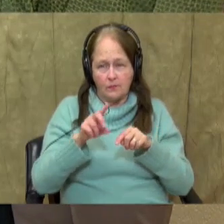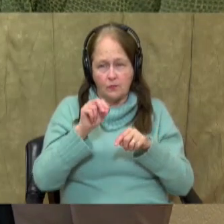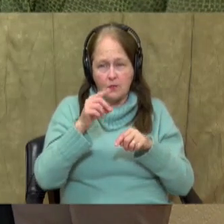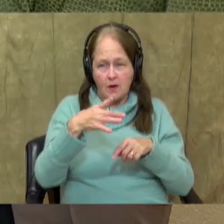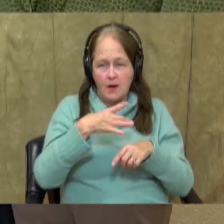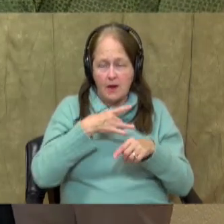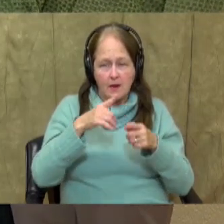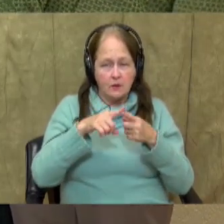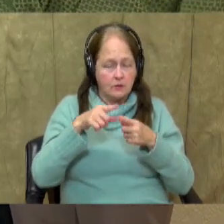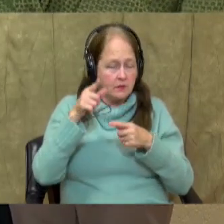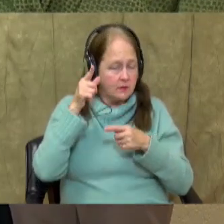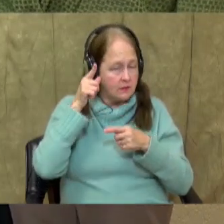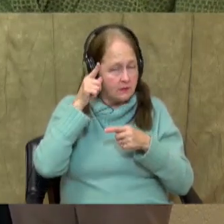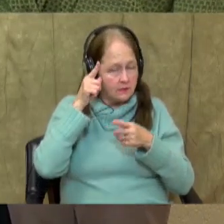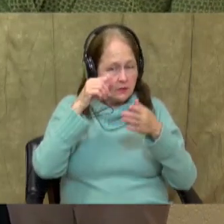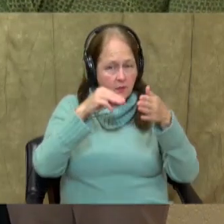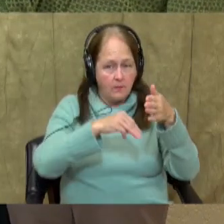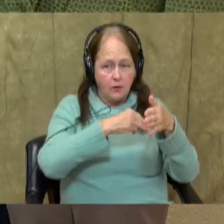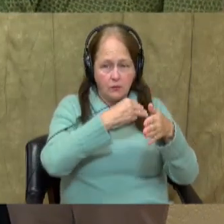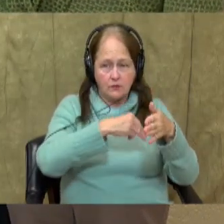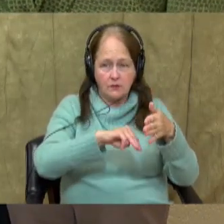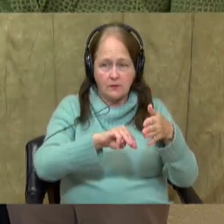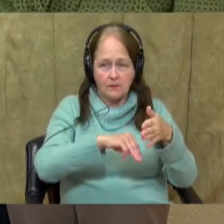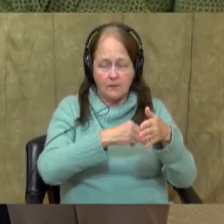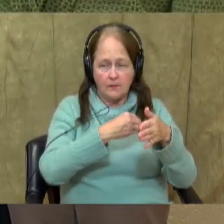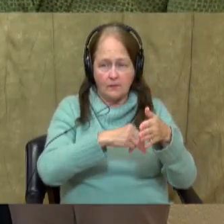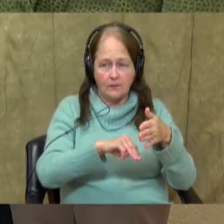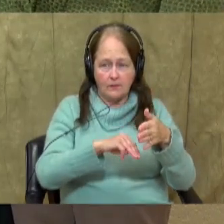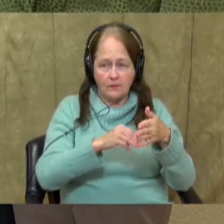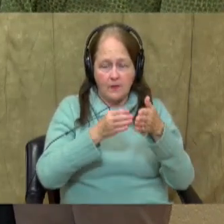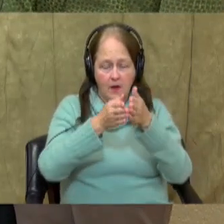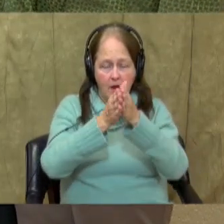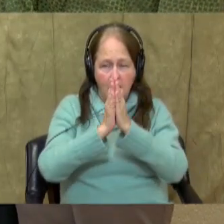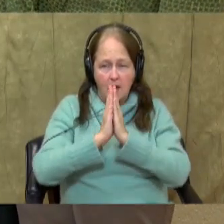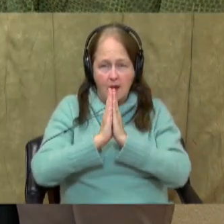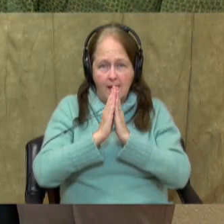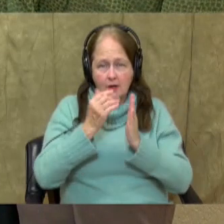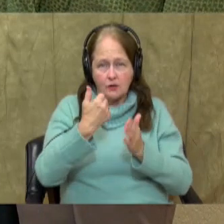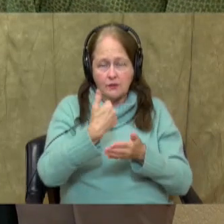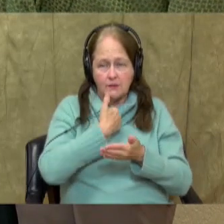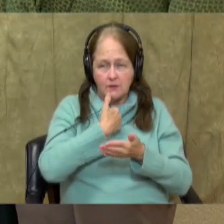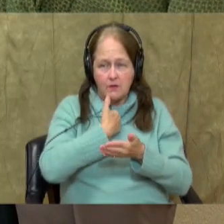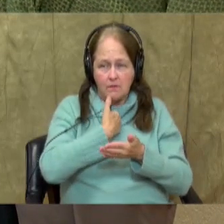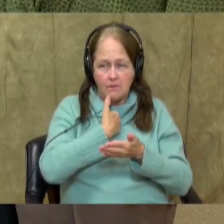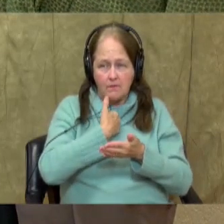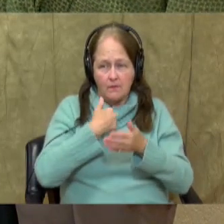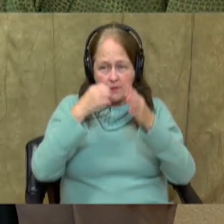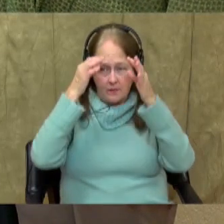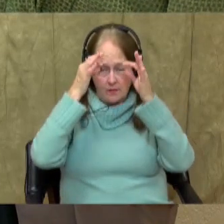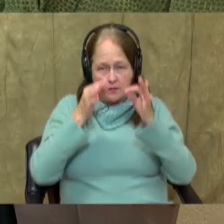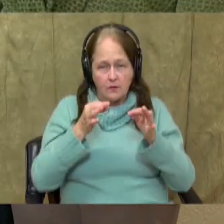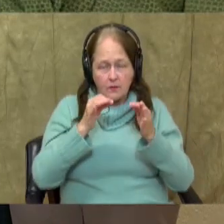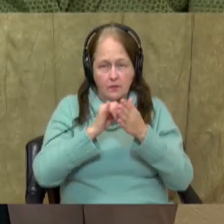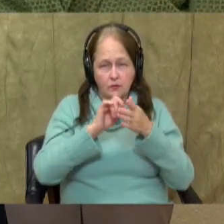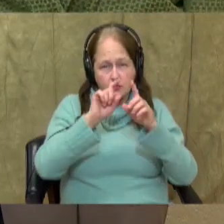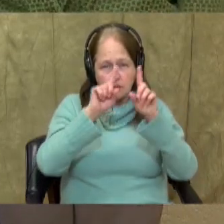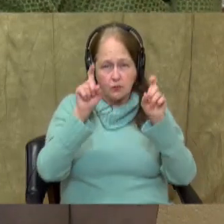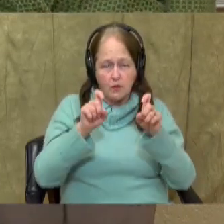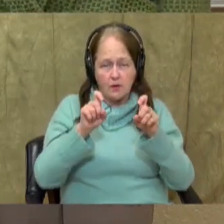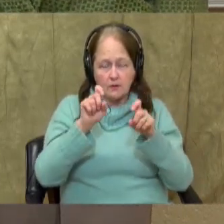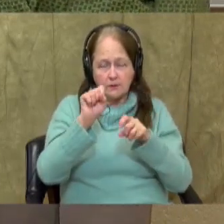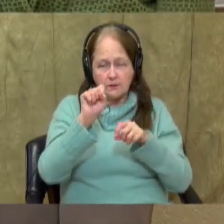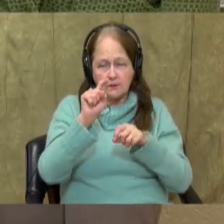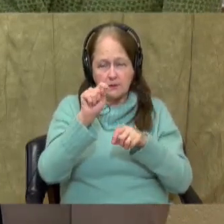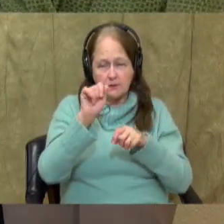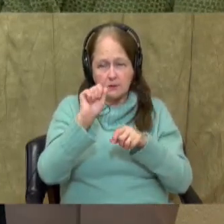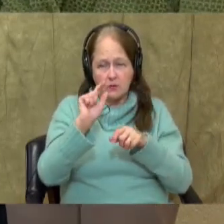Do you like to listen to music? Okay, let's ask ourselves the 2 questions to determine whether this question is statistical